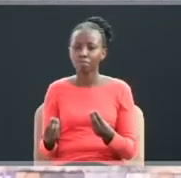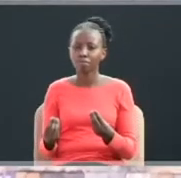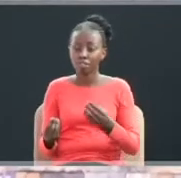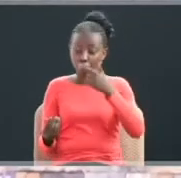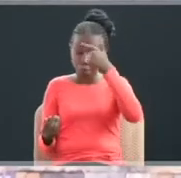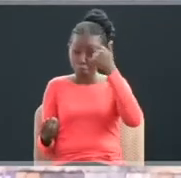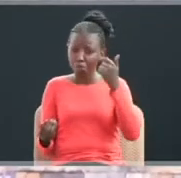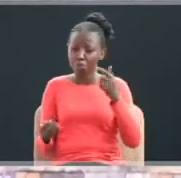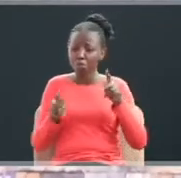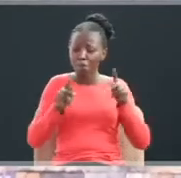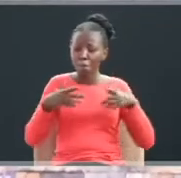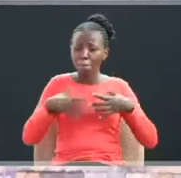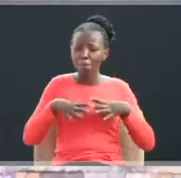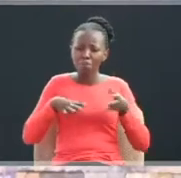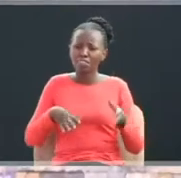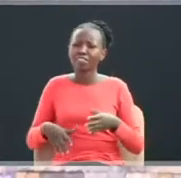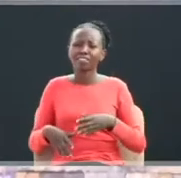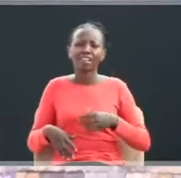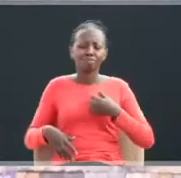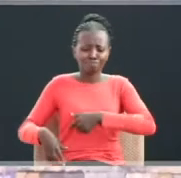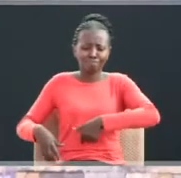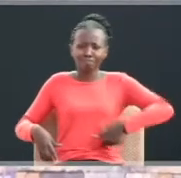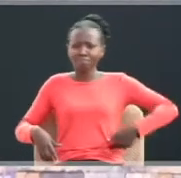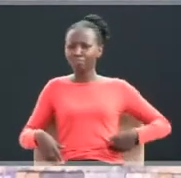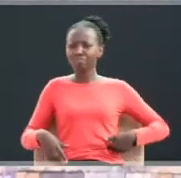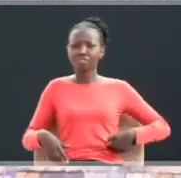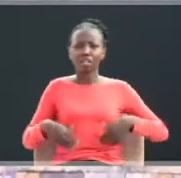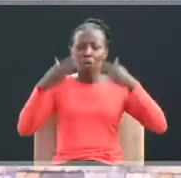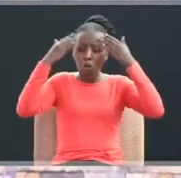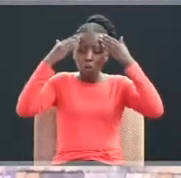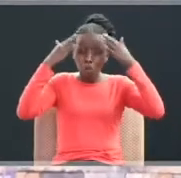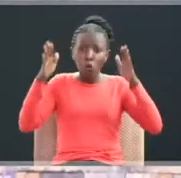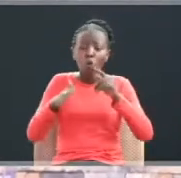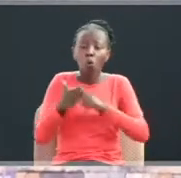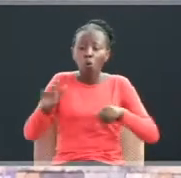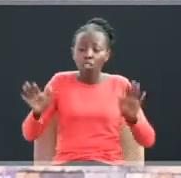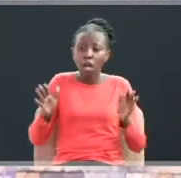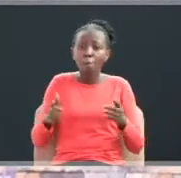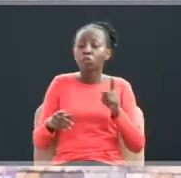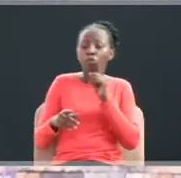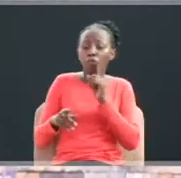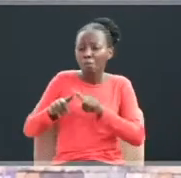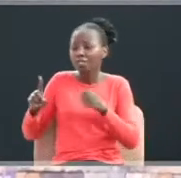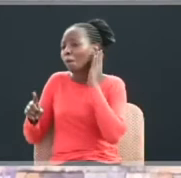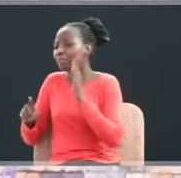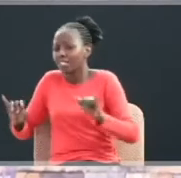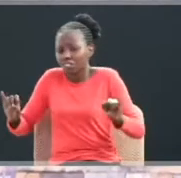Because these people are hungry, these people don't know where to sleep, they don't know what is going to happen tomorrow. And there Peter wants to encourage